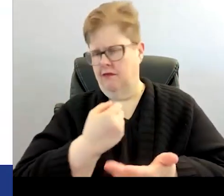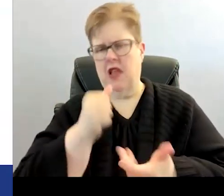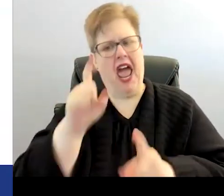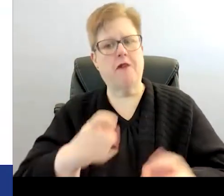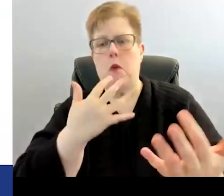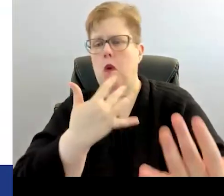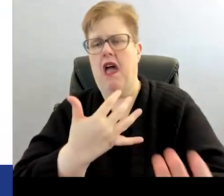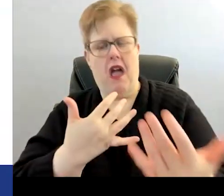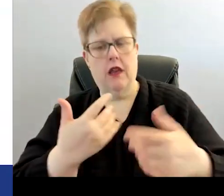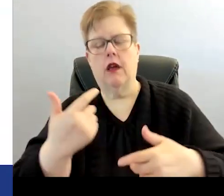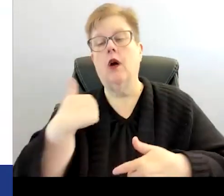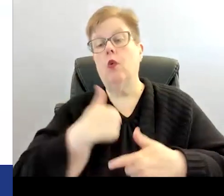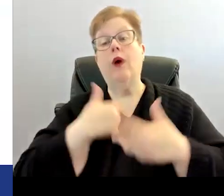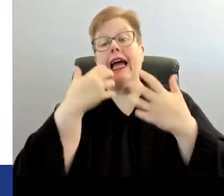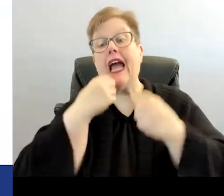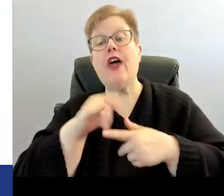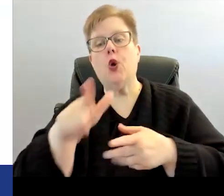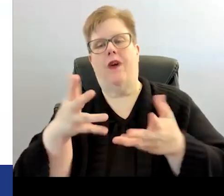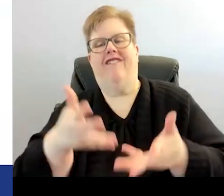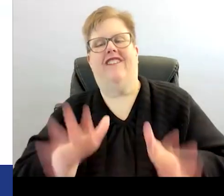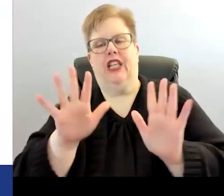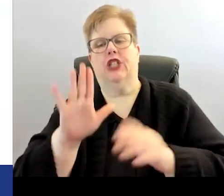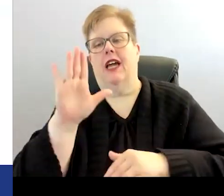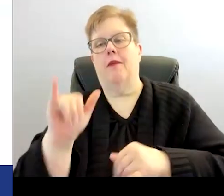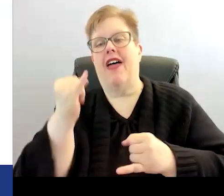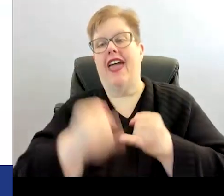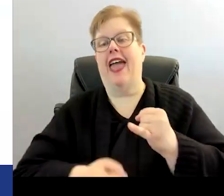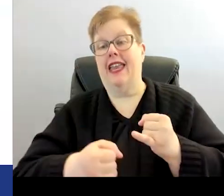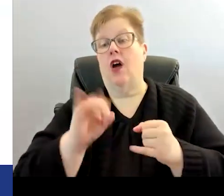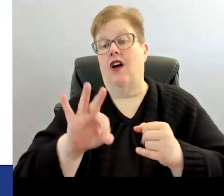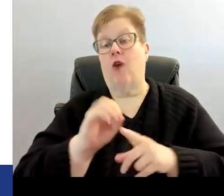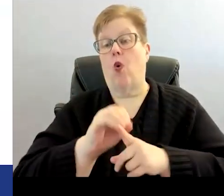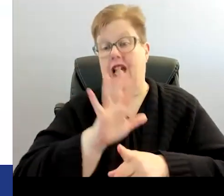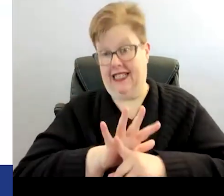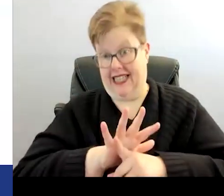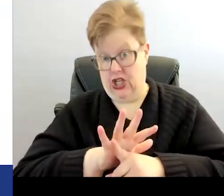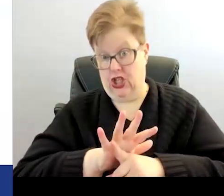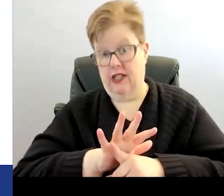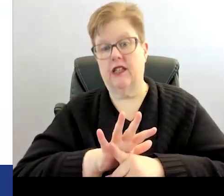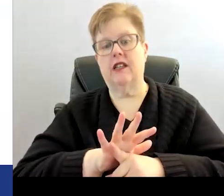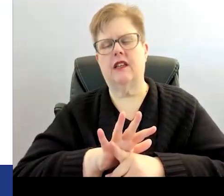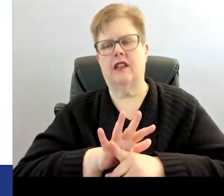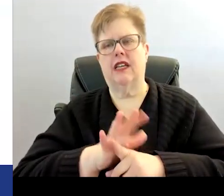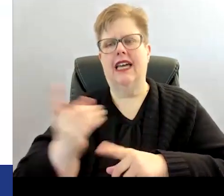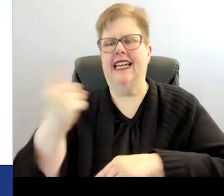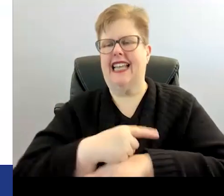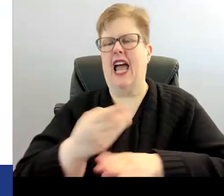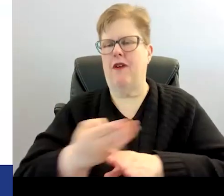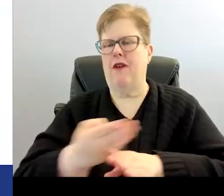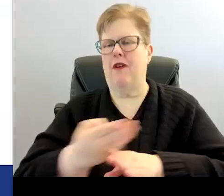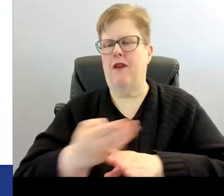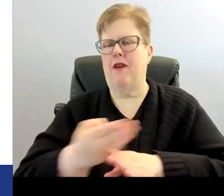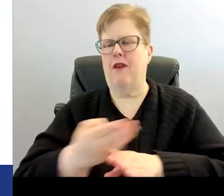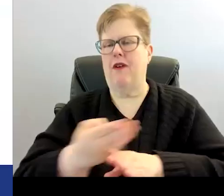What we care about is that you finish orientation by the end of orientation, which is the day before the term